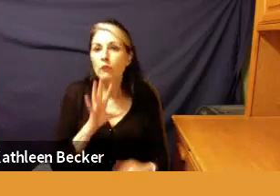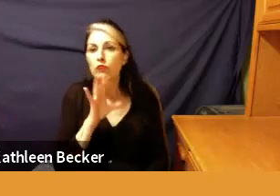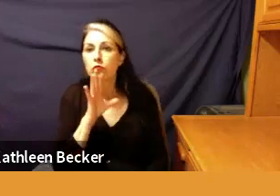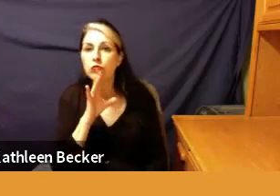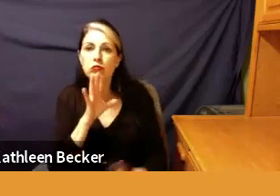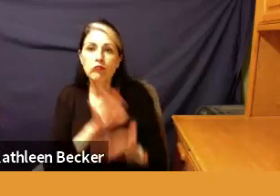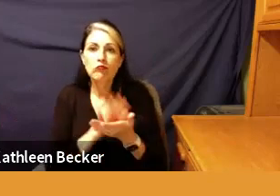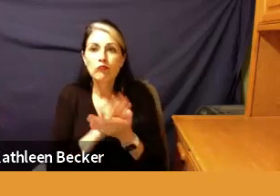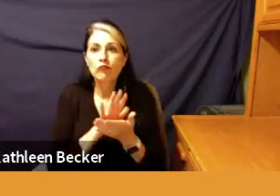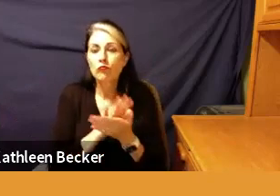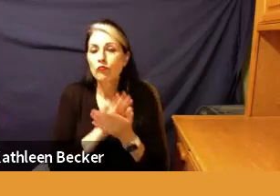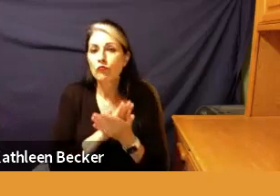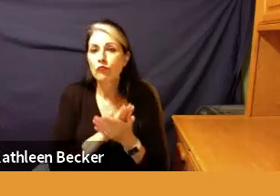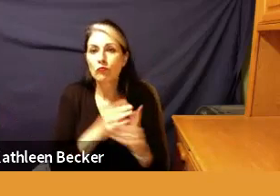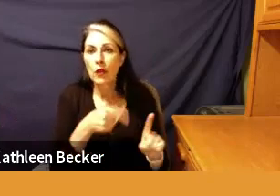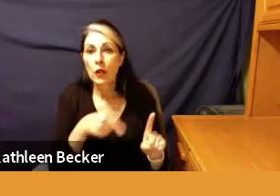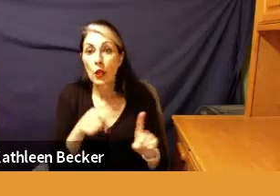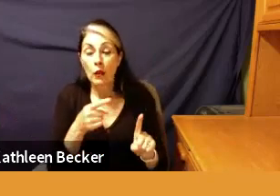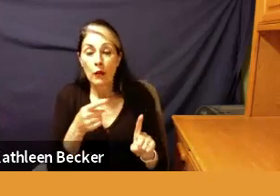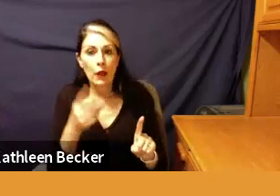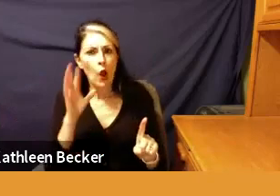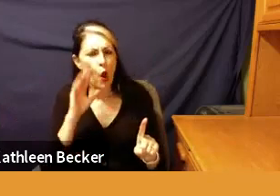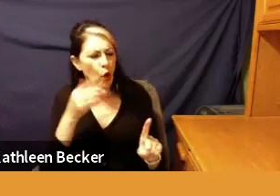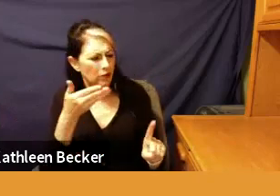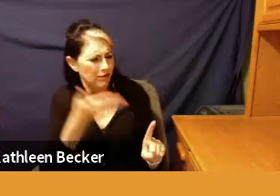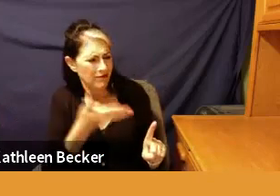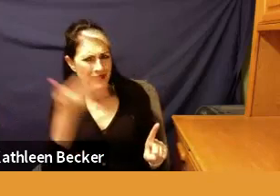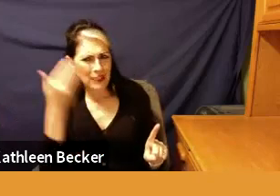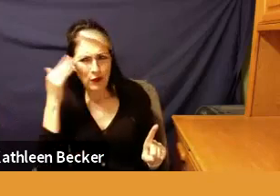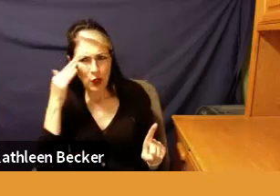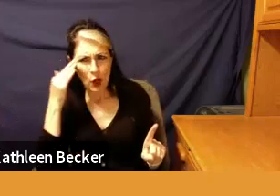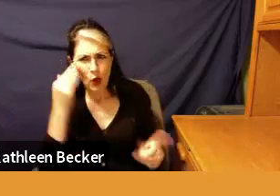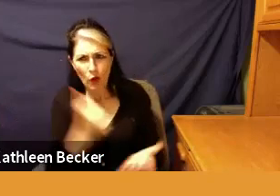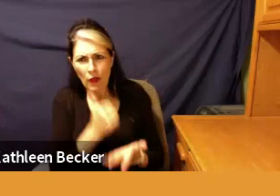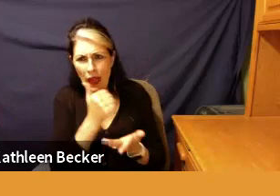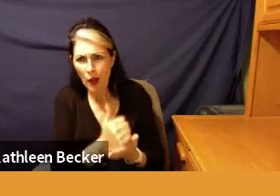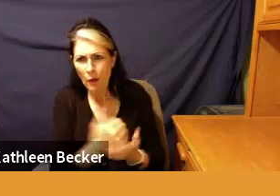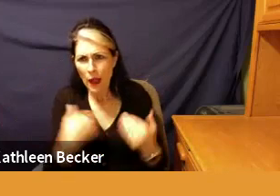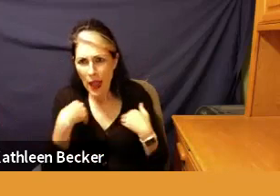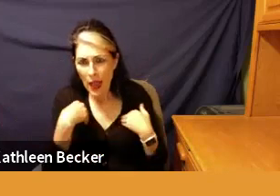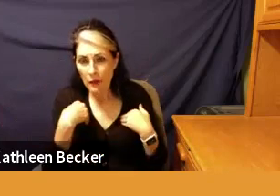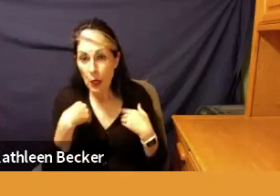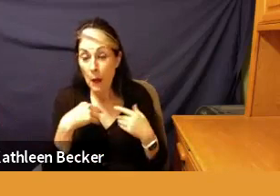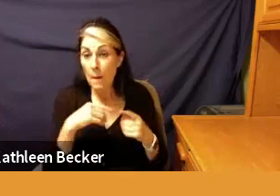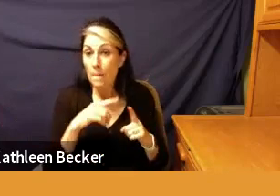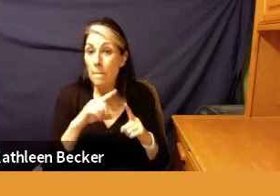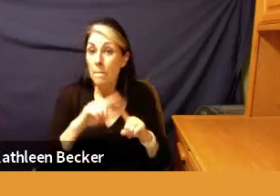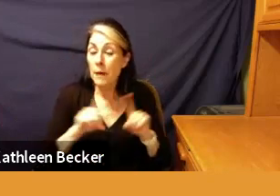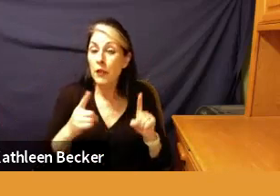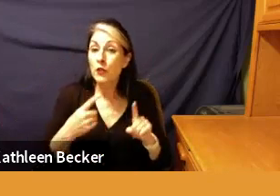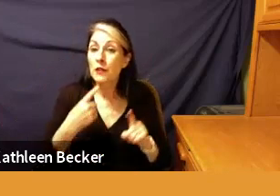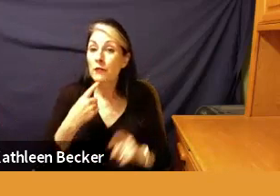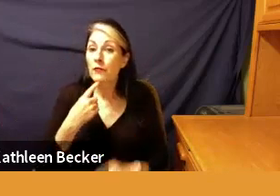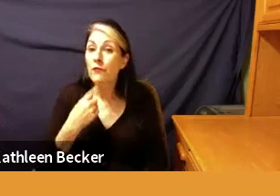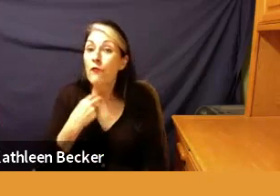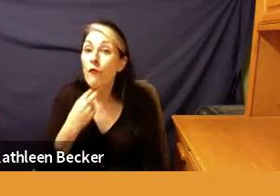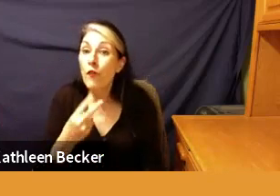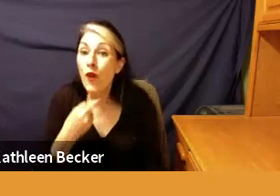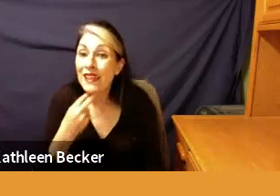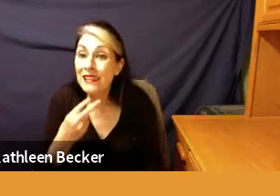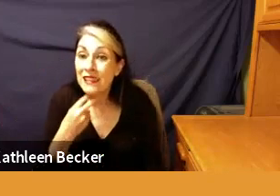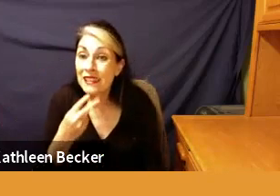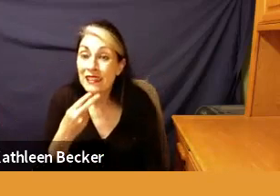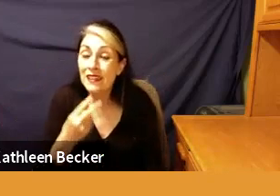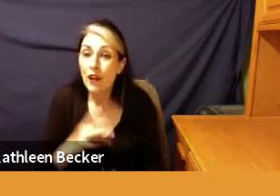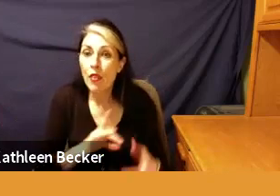because you may think like, oh, they know they got the help that they needed. But when you say it out loud, it makes that connection